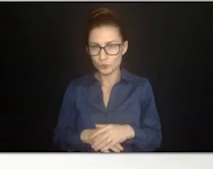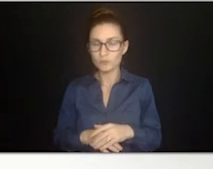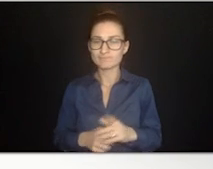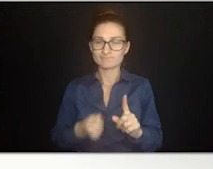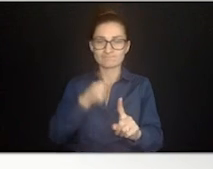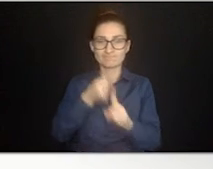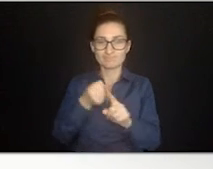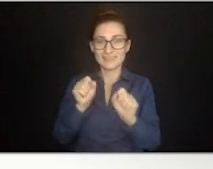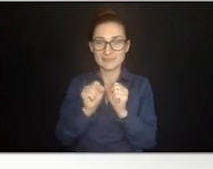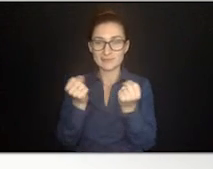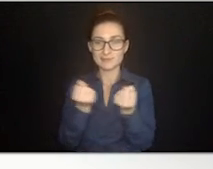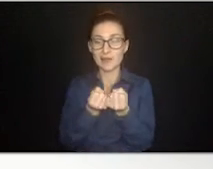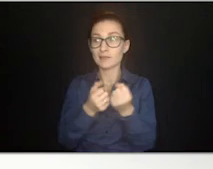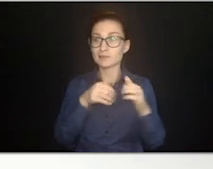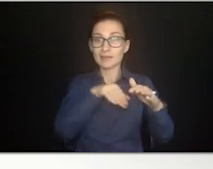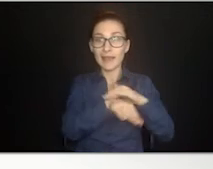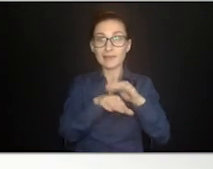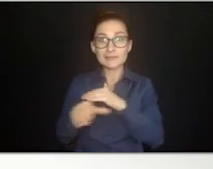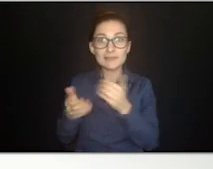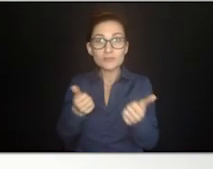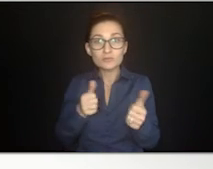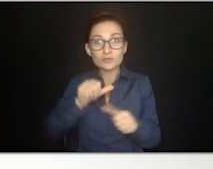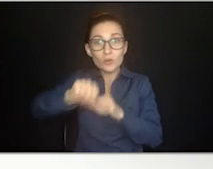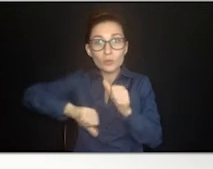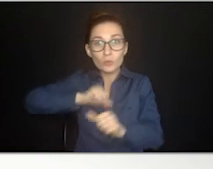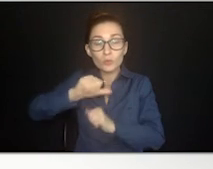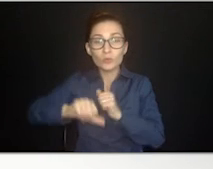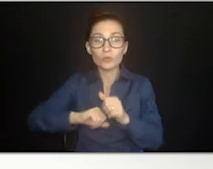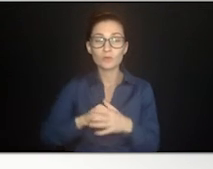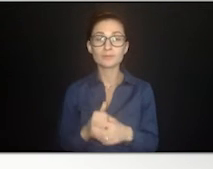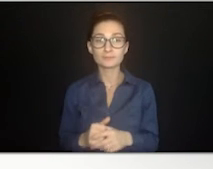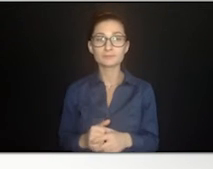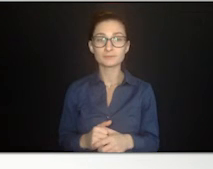society of being able to access one another, hearing loss or not.